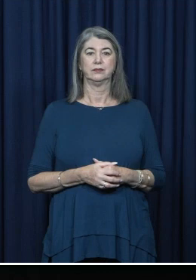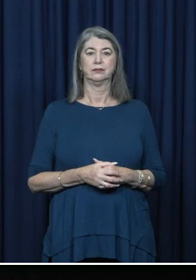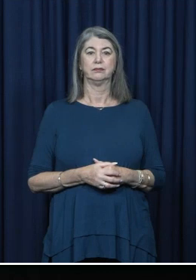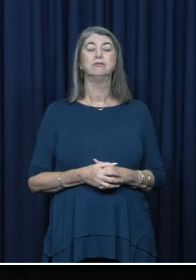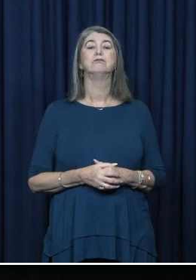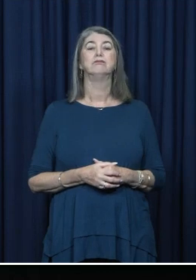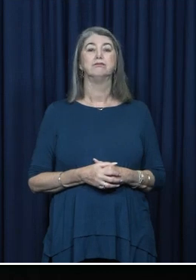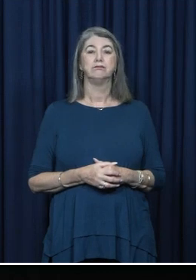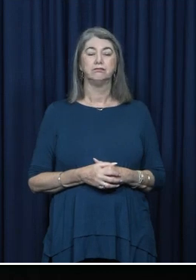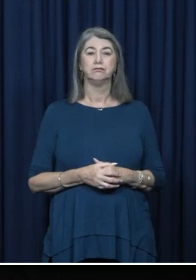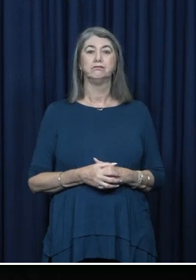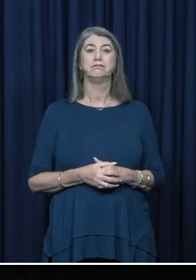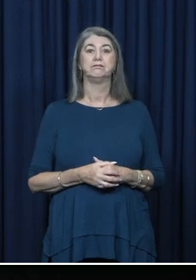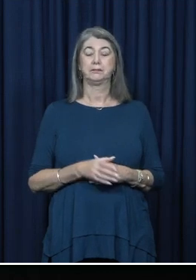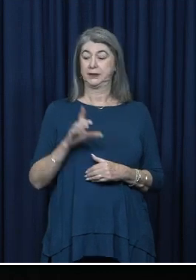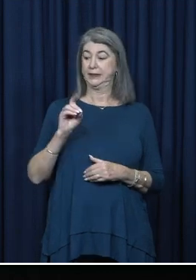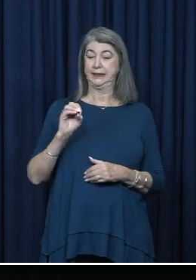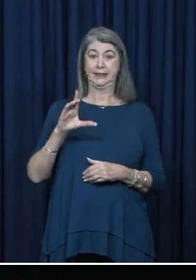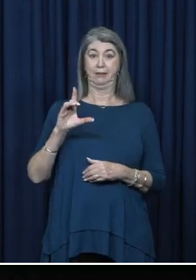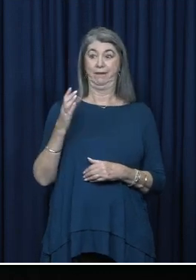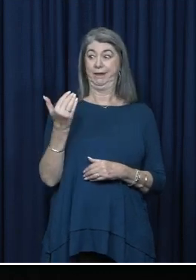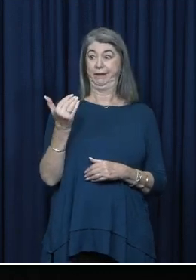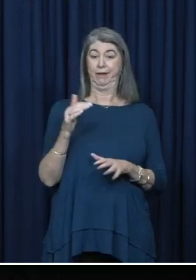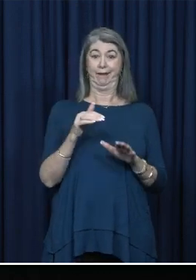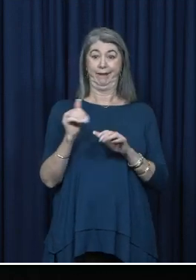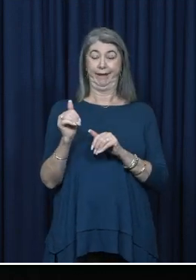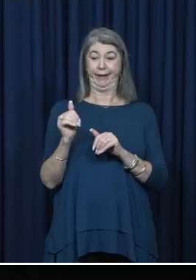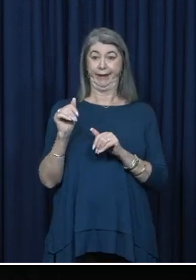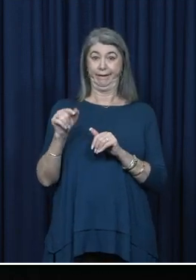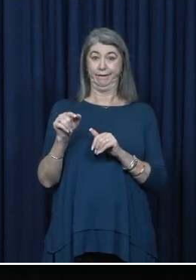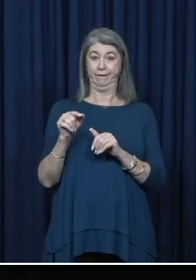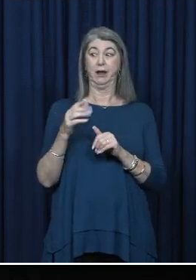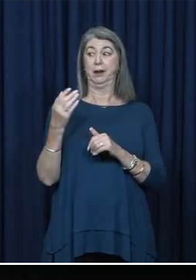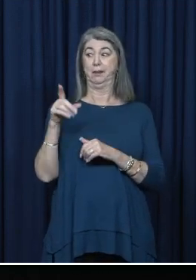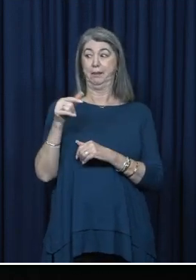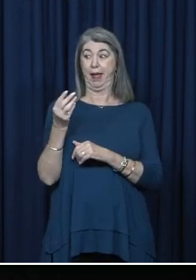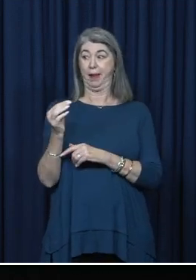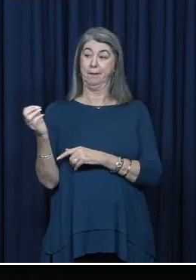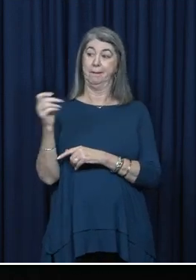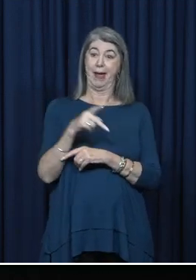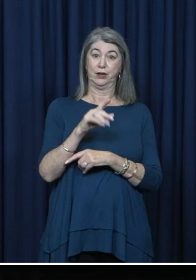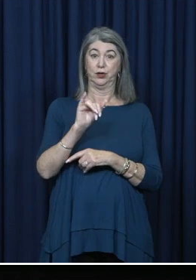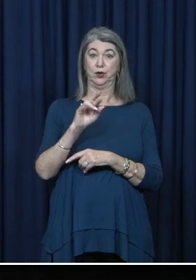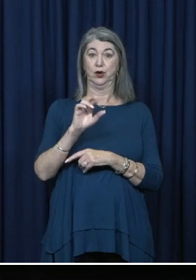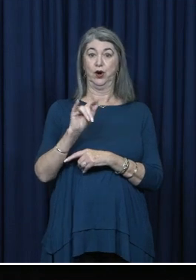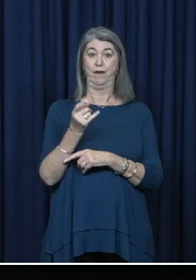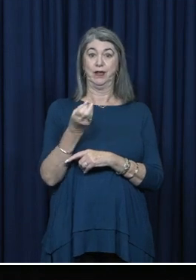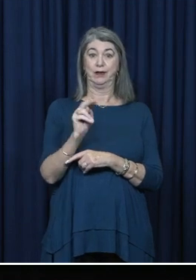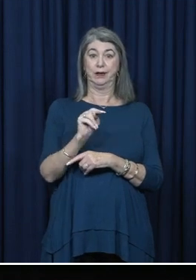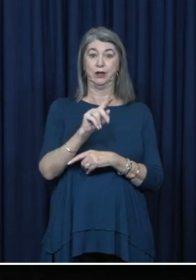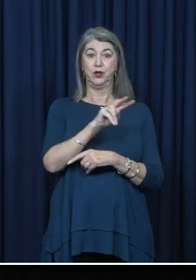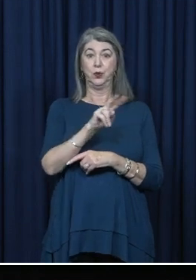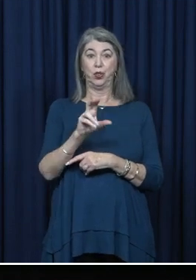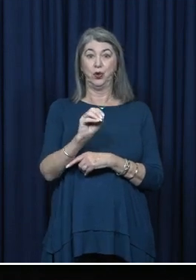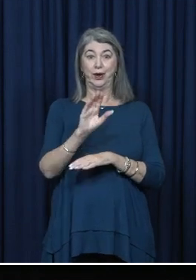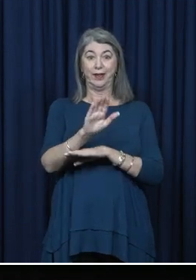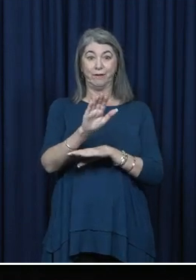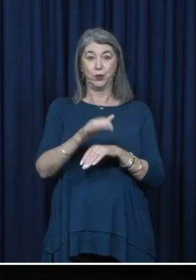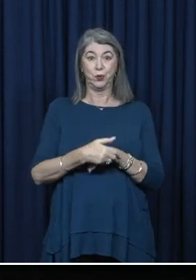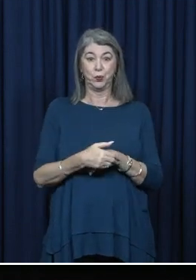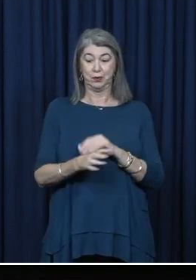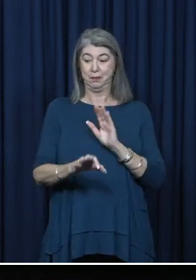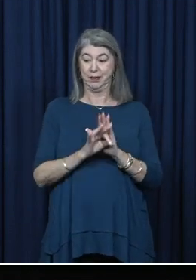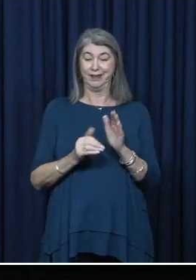So I'm on December 15th, I want to leave my destination in Pelham to go back to Irvington at 2:30 p.m. I'm going to